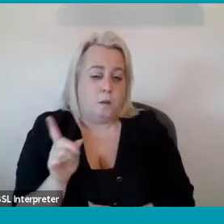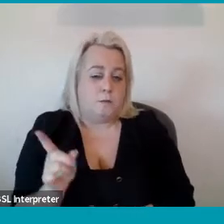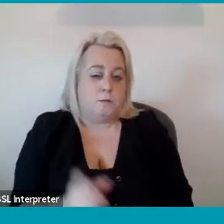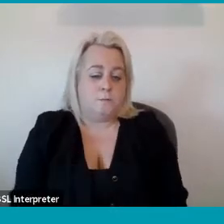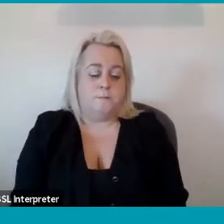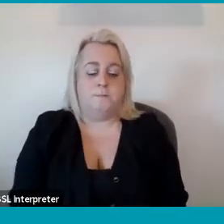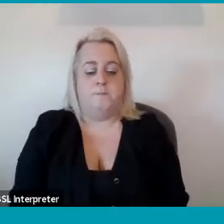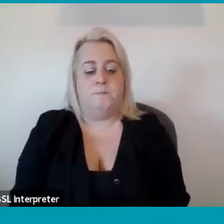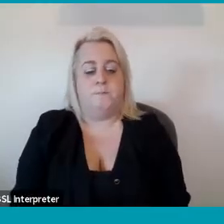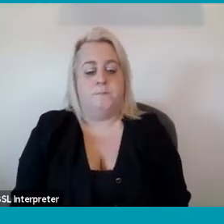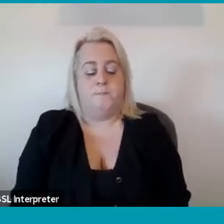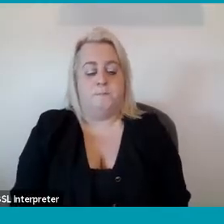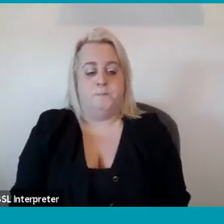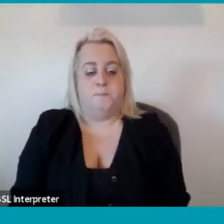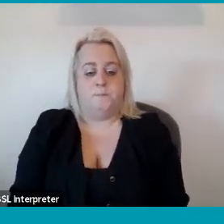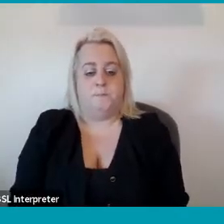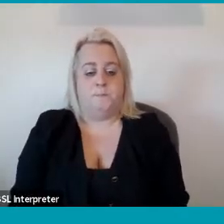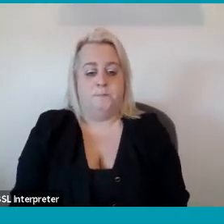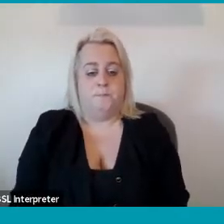one?